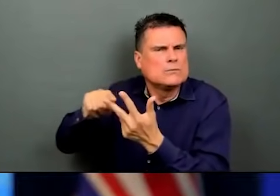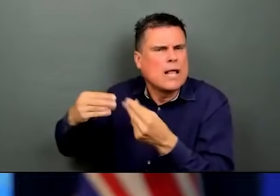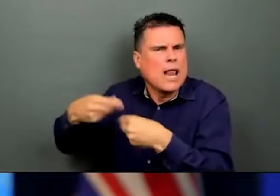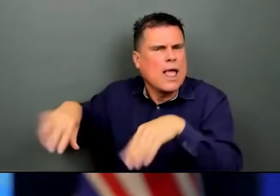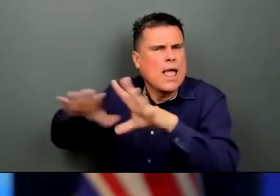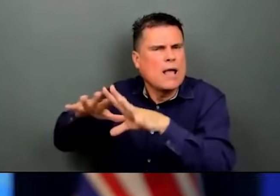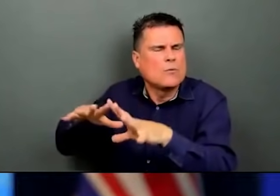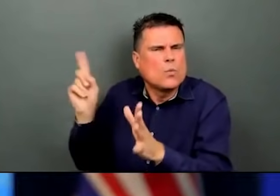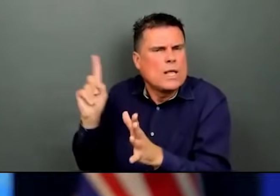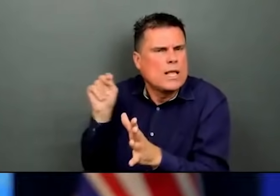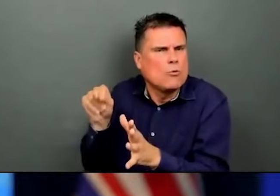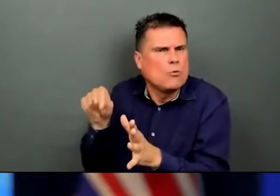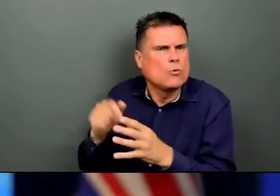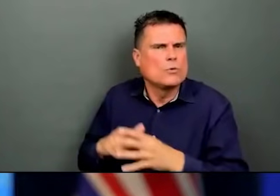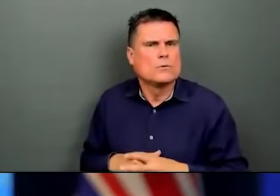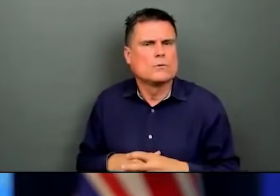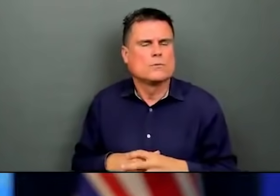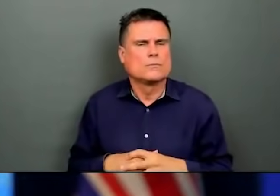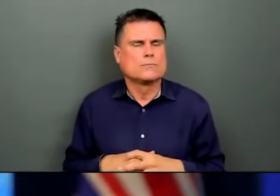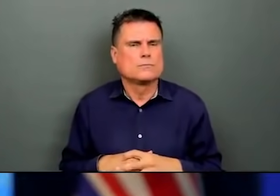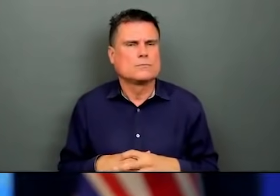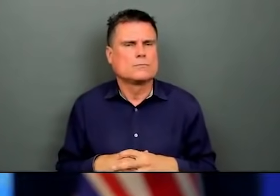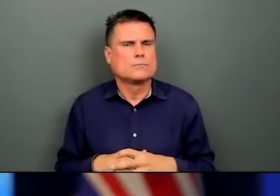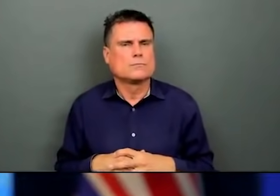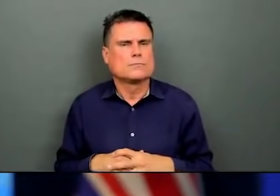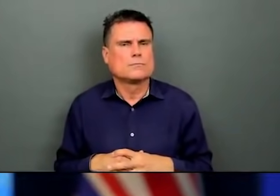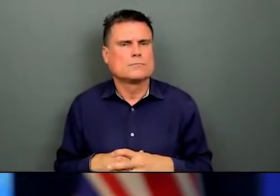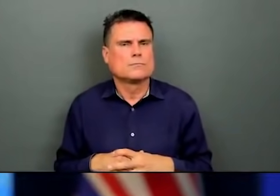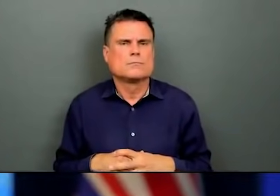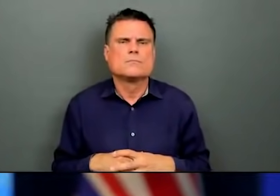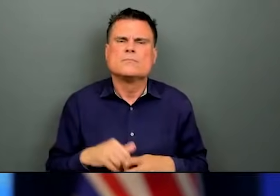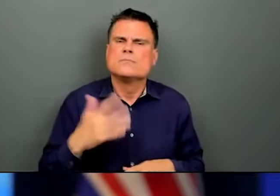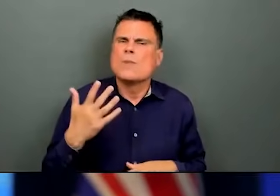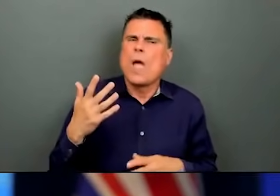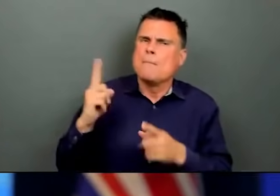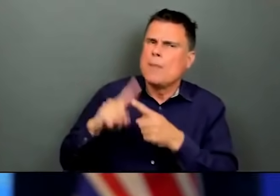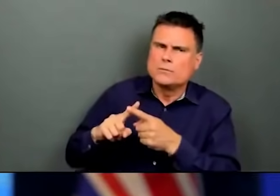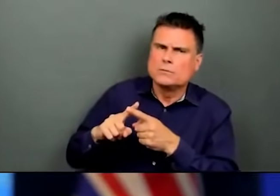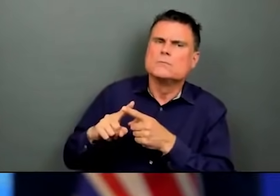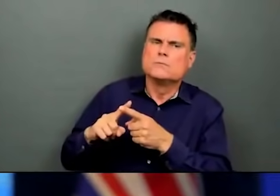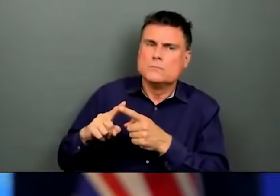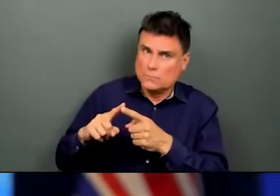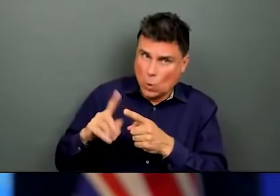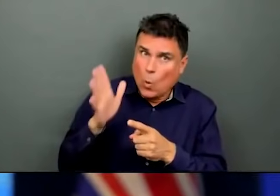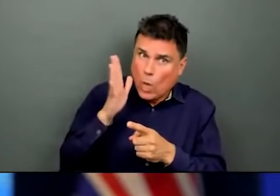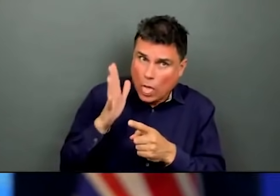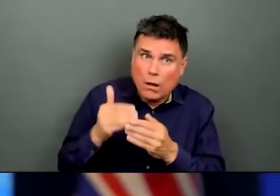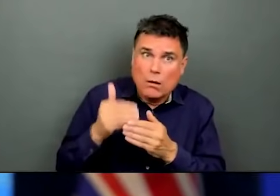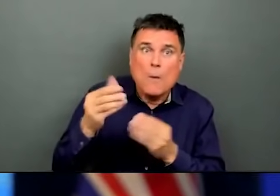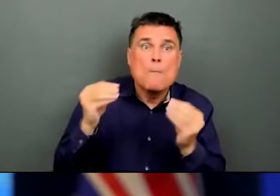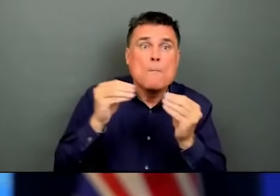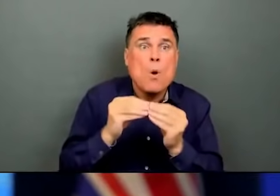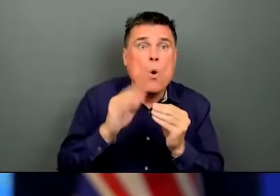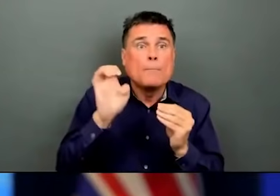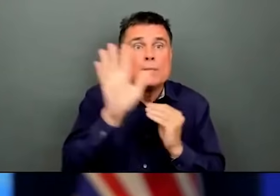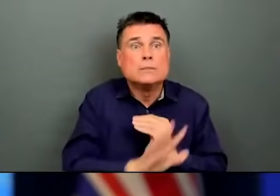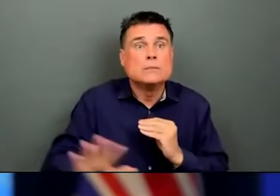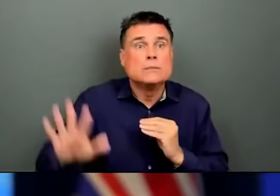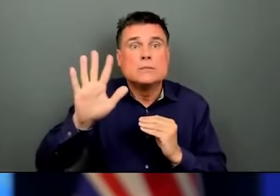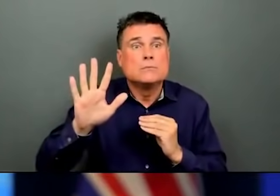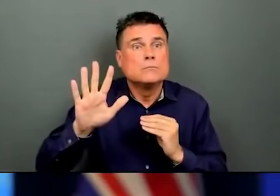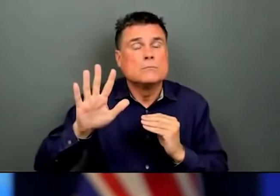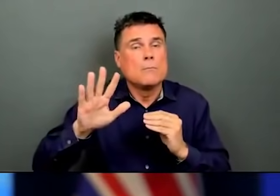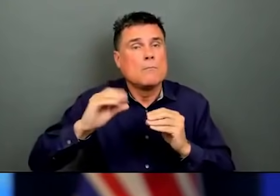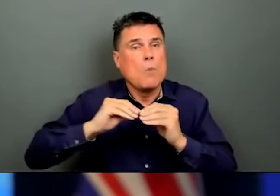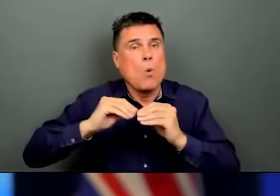to exercise their sovereignty over resource development on their lands. Well, we unanimously passed the UN Declaration on the Rights of